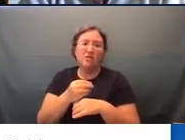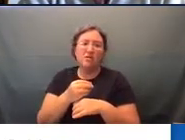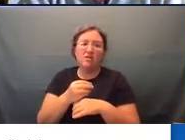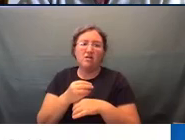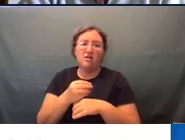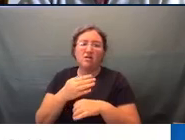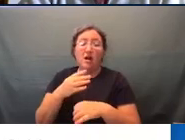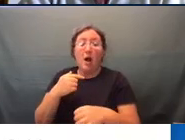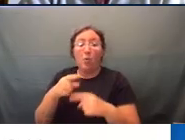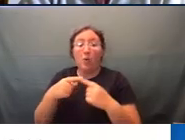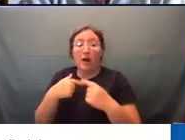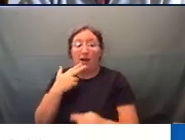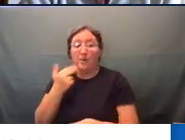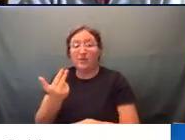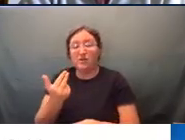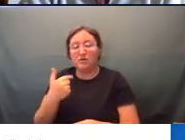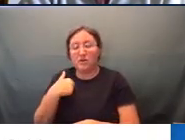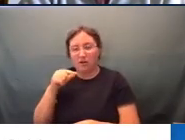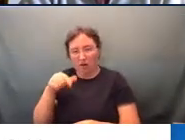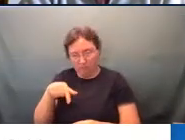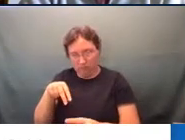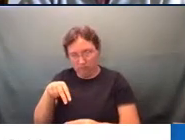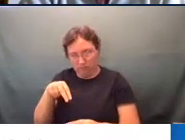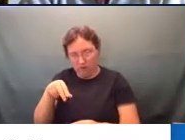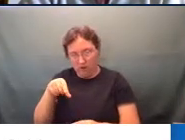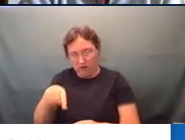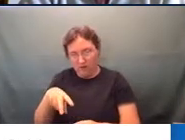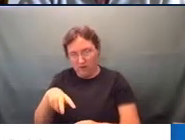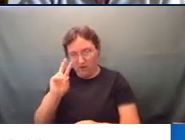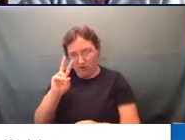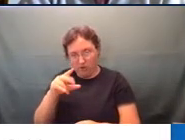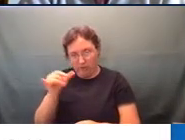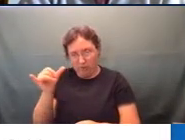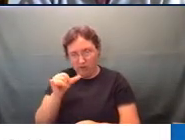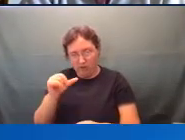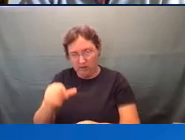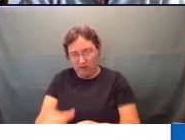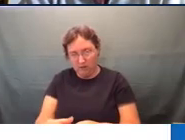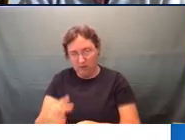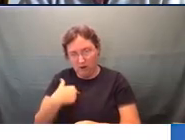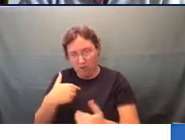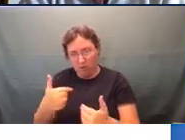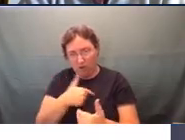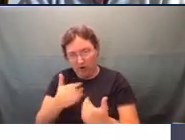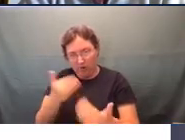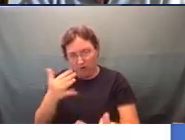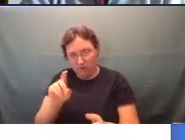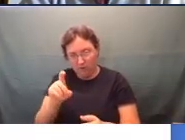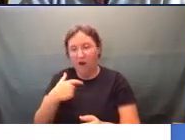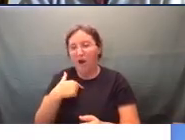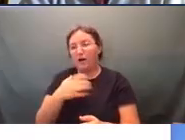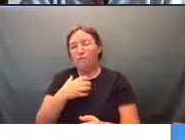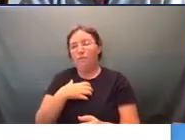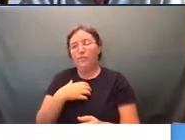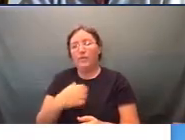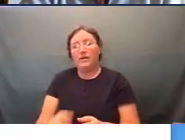Chris was just looking at his feet going, oh my God, this is stupid. This is ridiculous. Are we there yet? And here's just